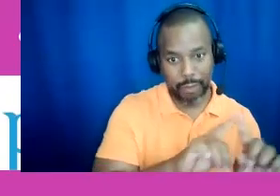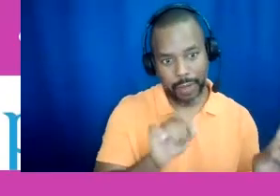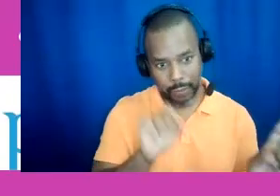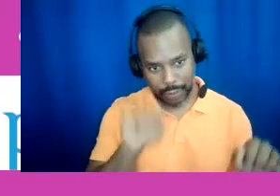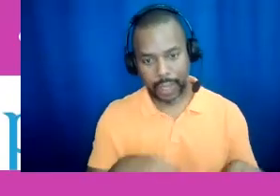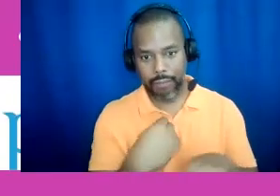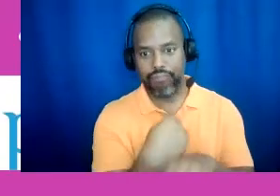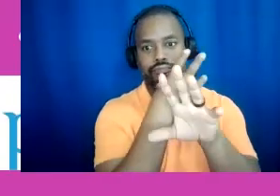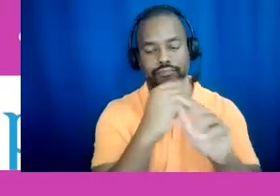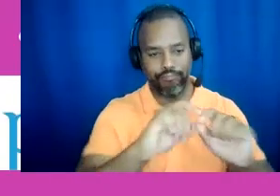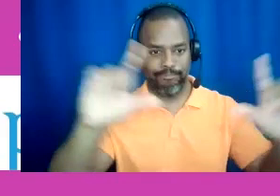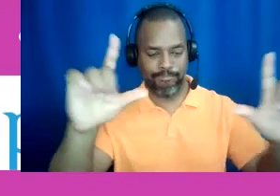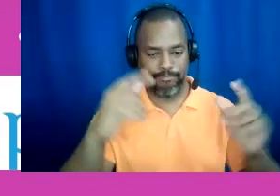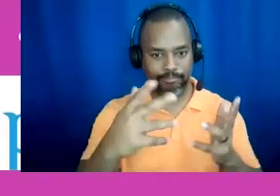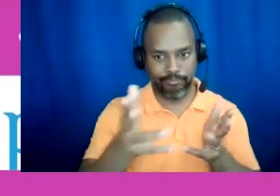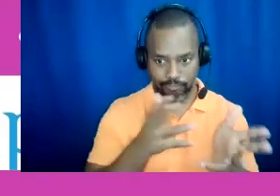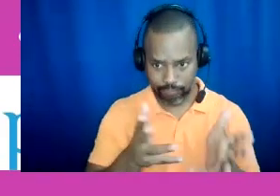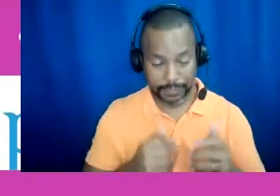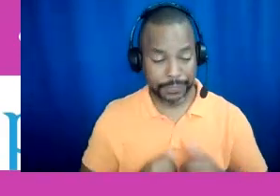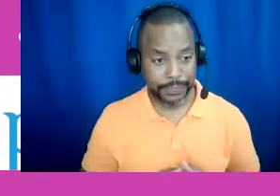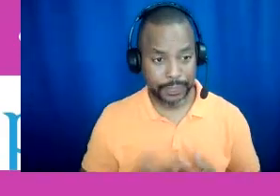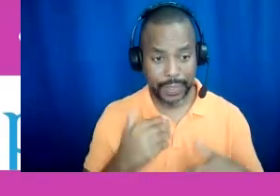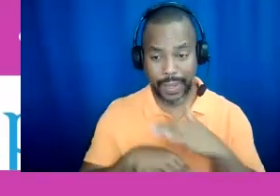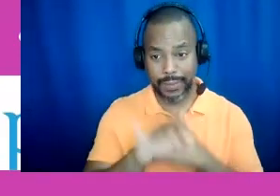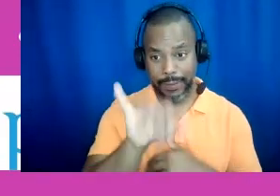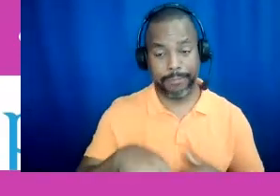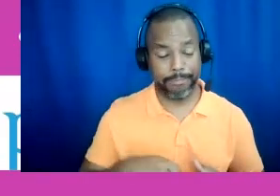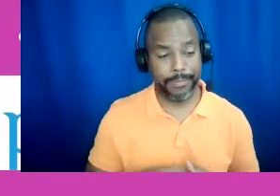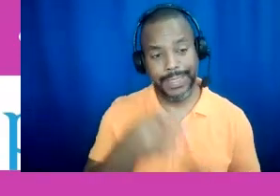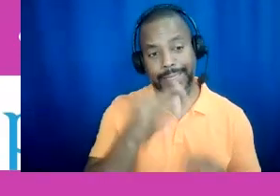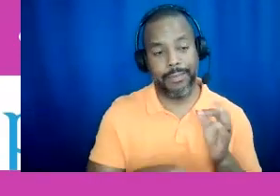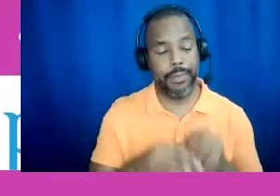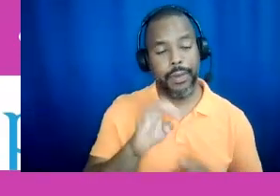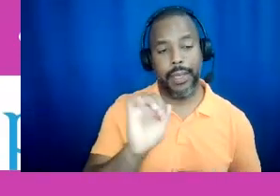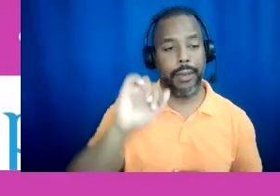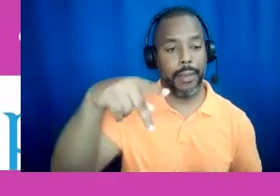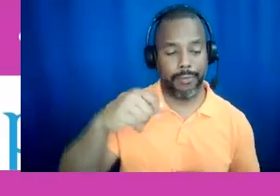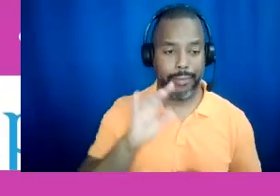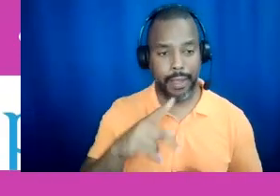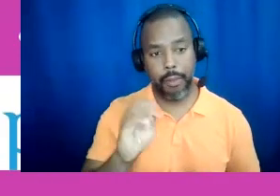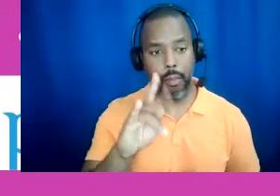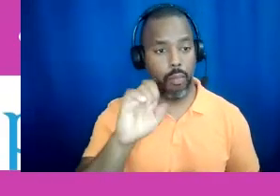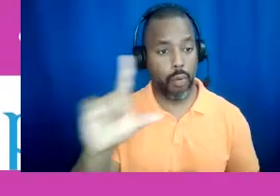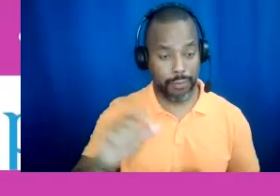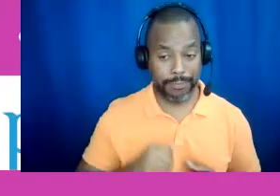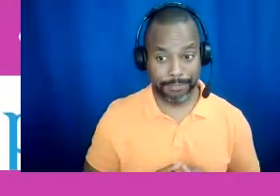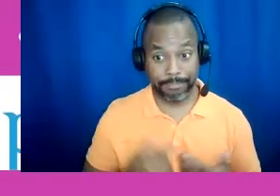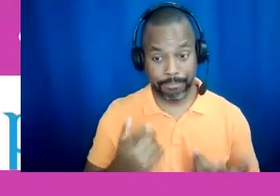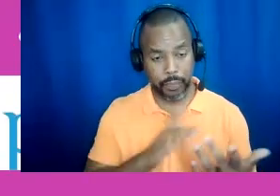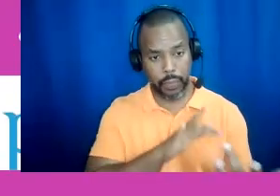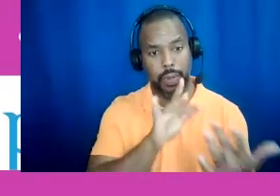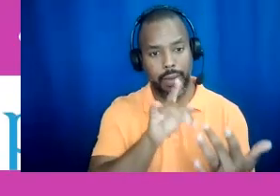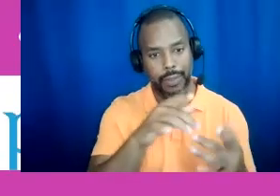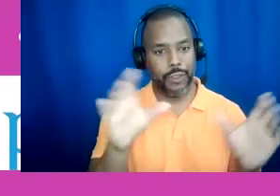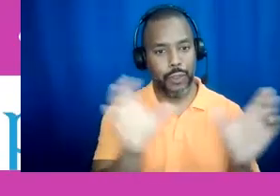comfortable doing a video lesson. You can definitely access that through the Simple EAP portal, and you will get in touch with a